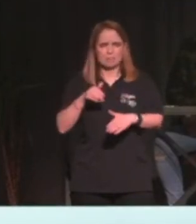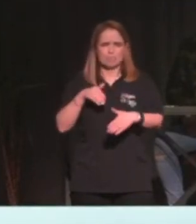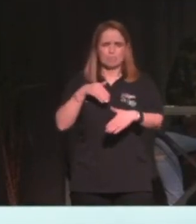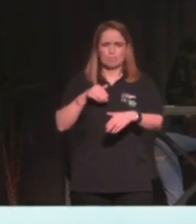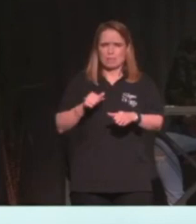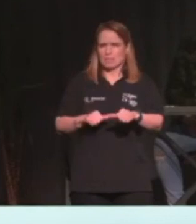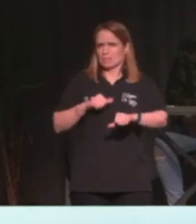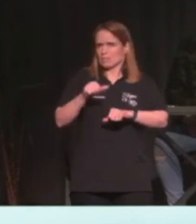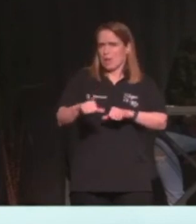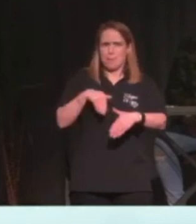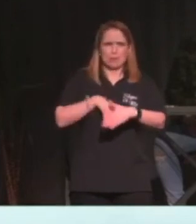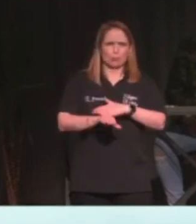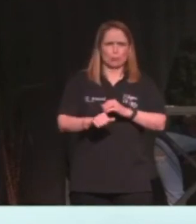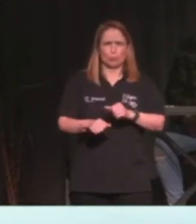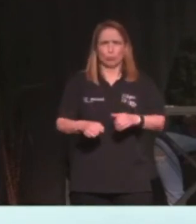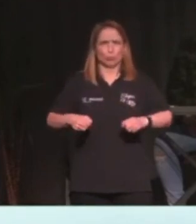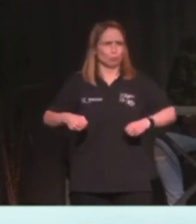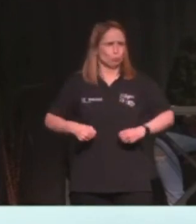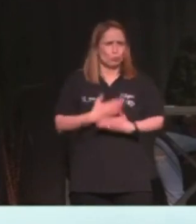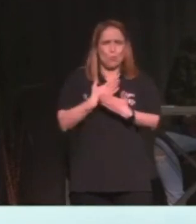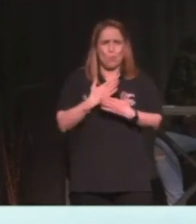with Jesus at the helm, then